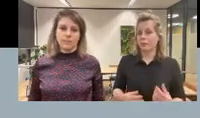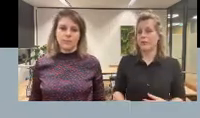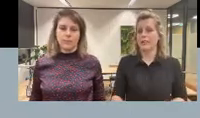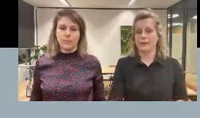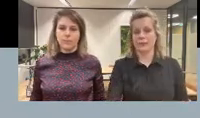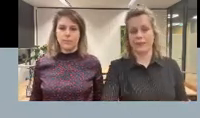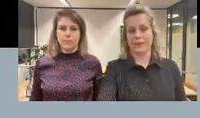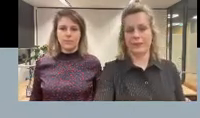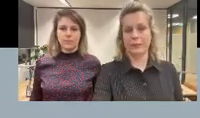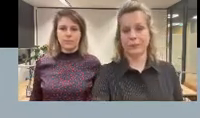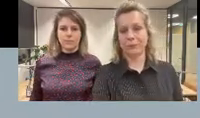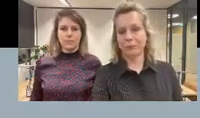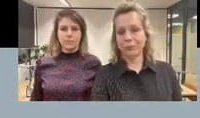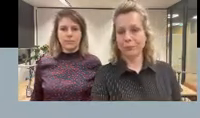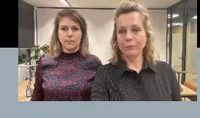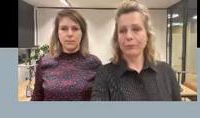and physical activities.